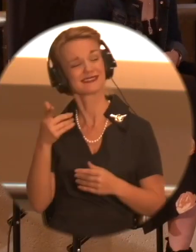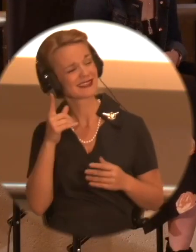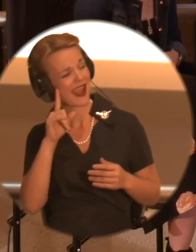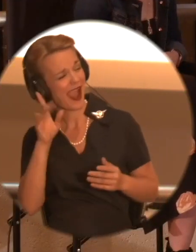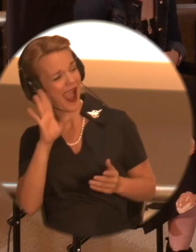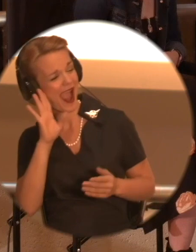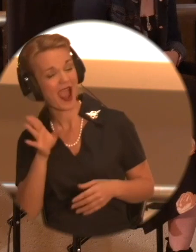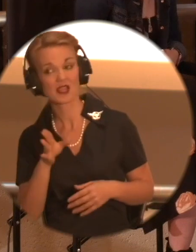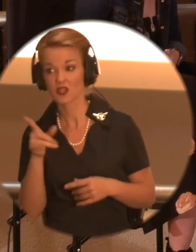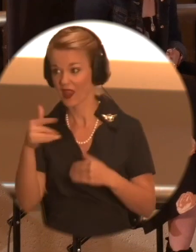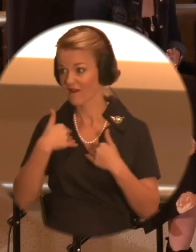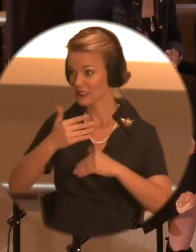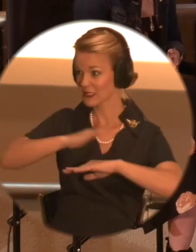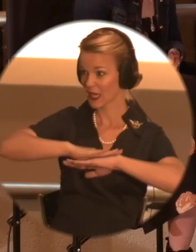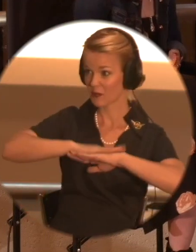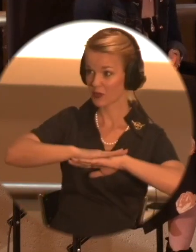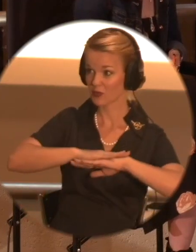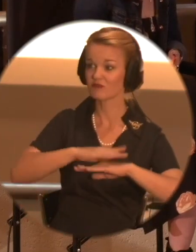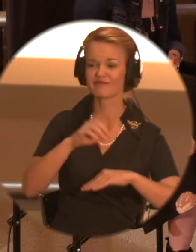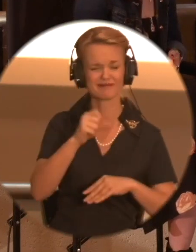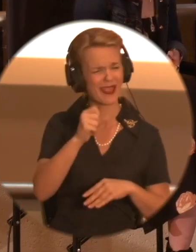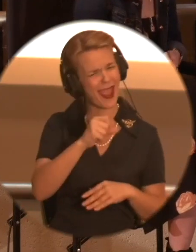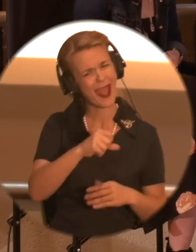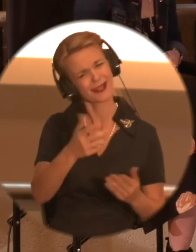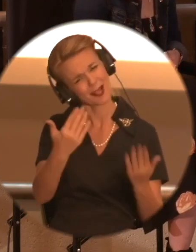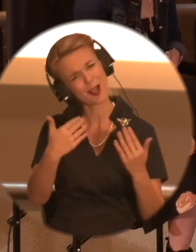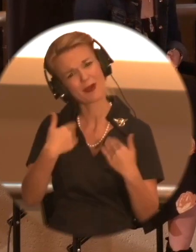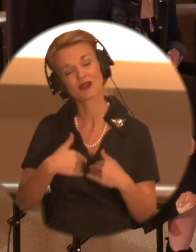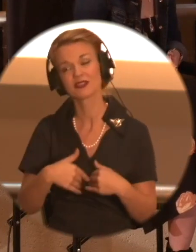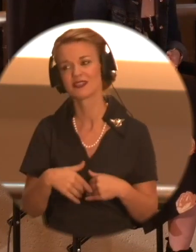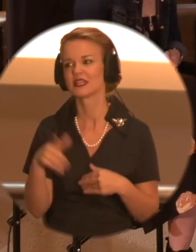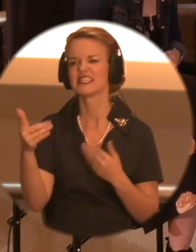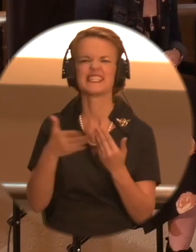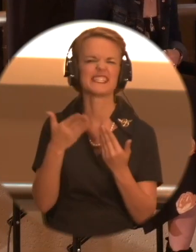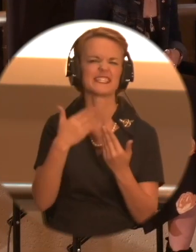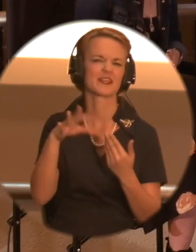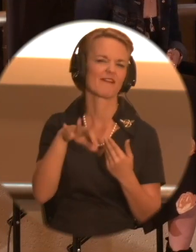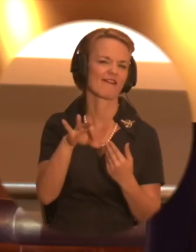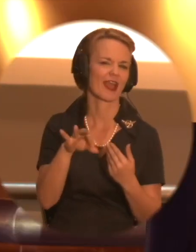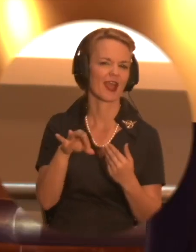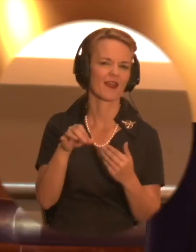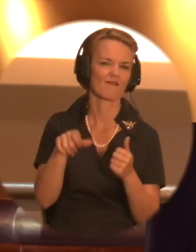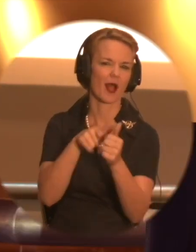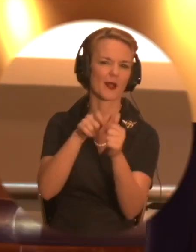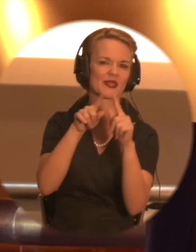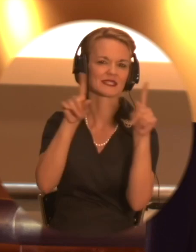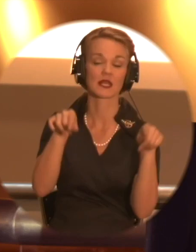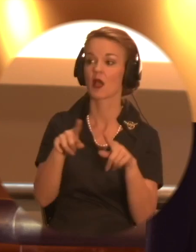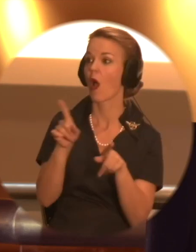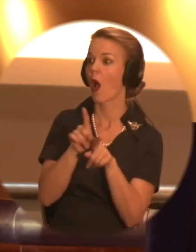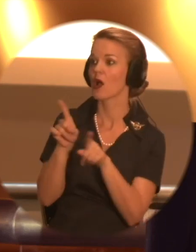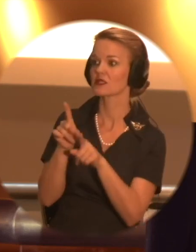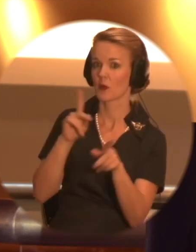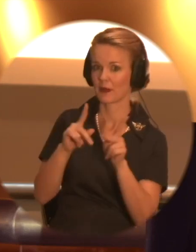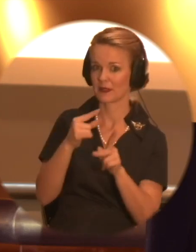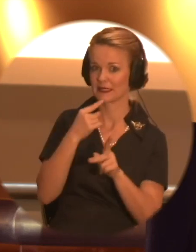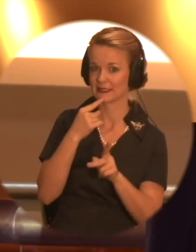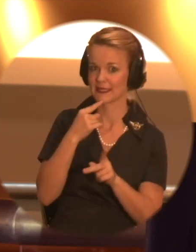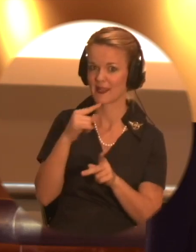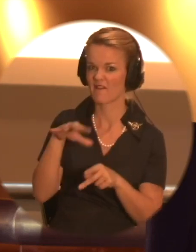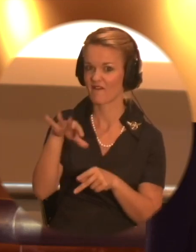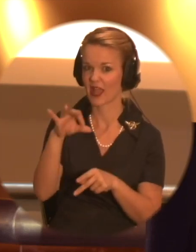think give a table downstairs as well, I autographs. do, yeah. Cool, then she's gonna be easy to find. Come find her. Also, please. everybody told me to find dragons, so bring me a